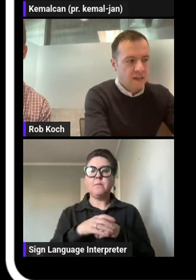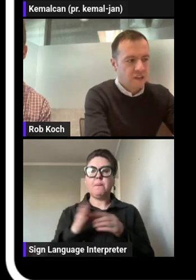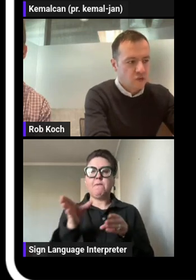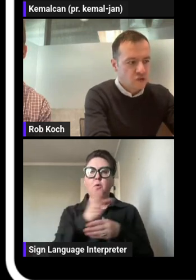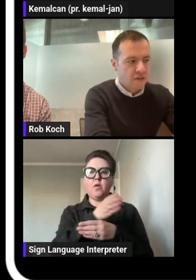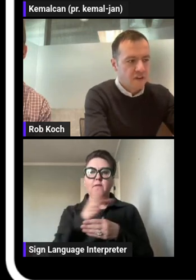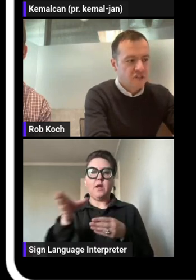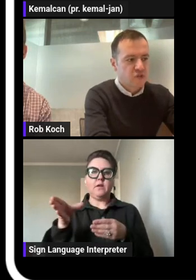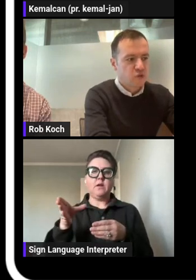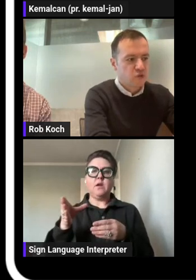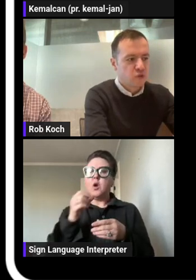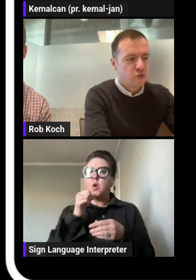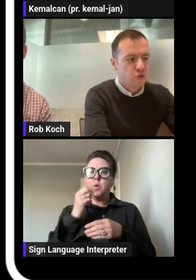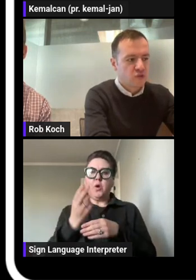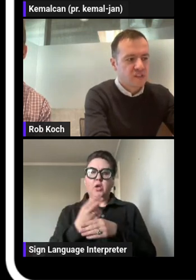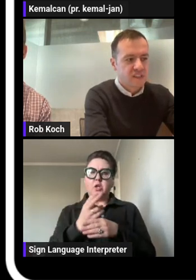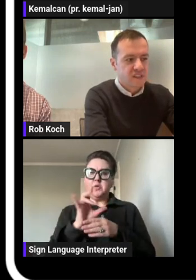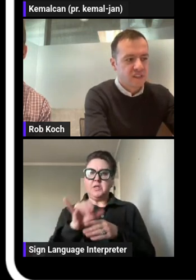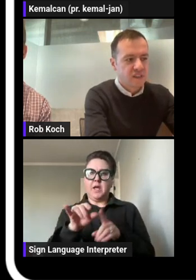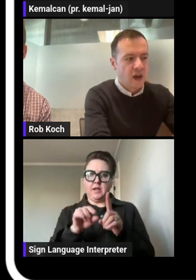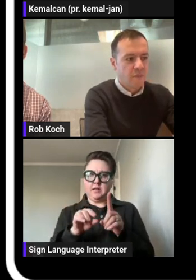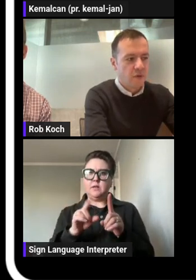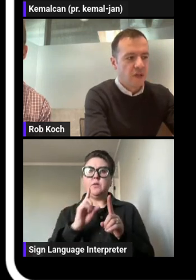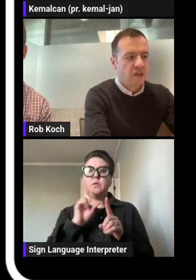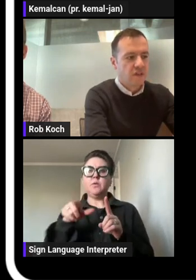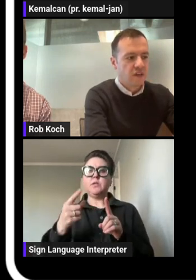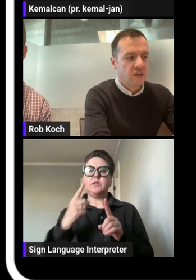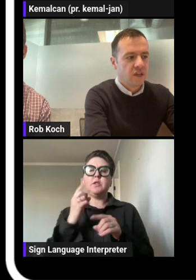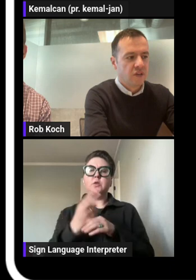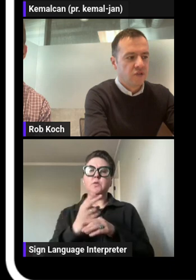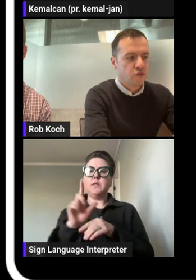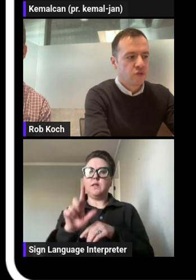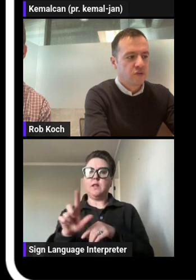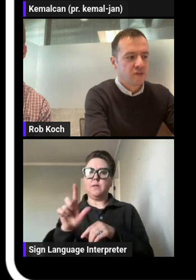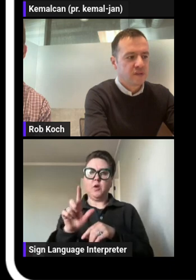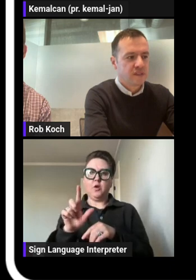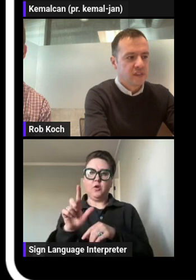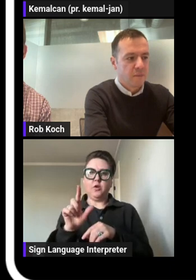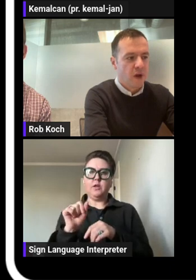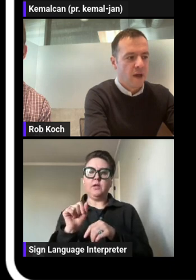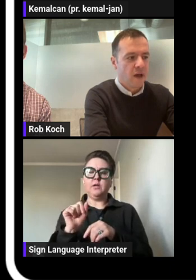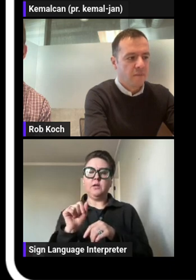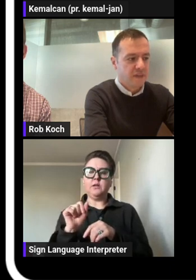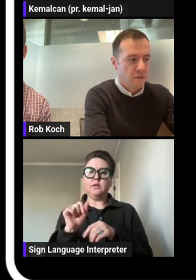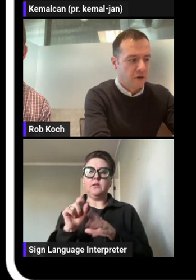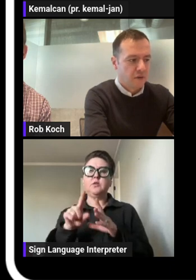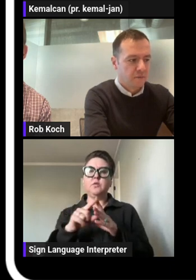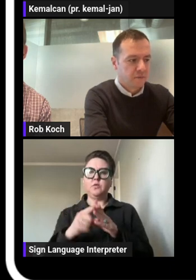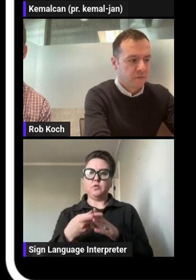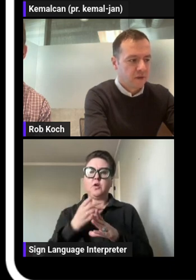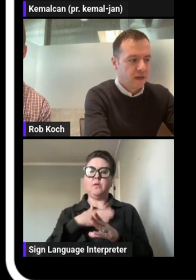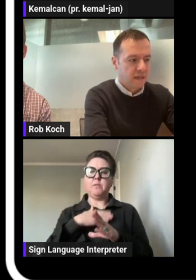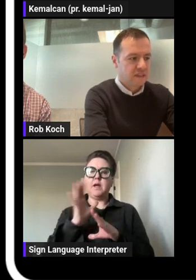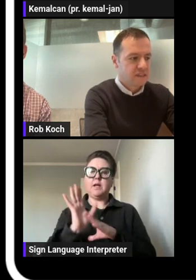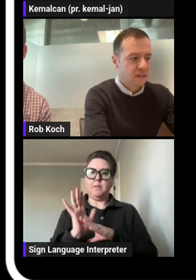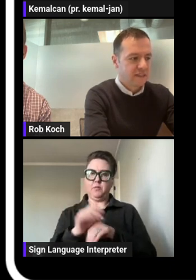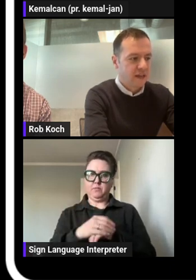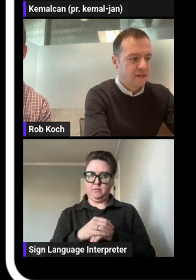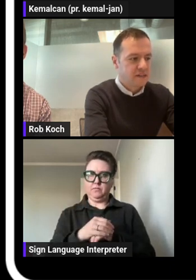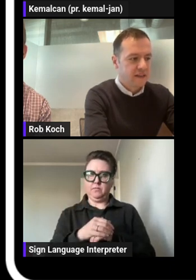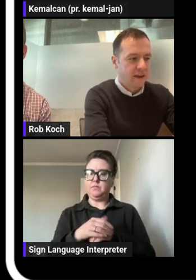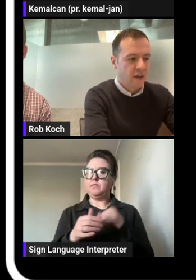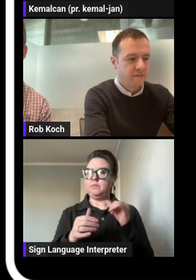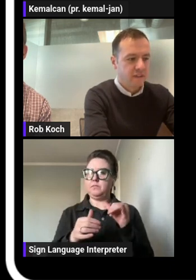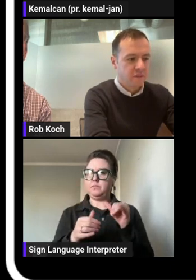Here, we're not going to use that. We're just going to use this library to start my camera. And these are